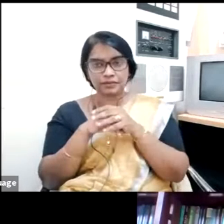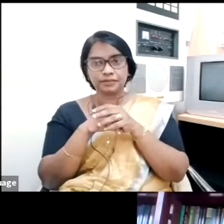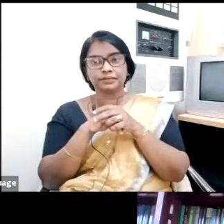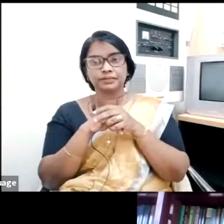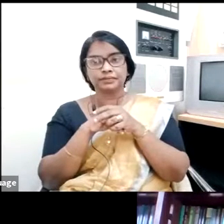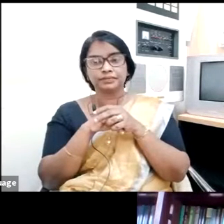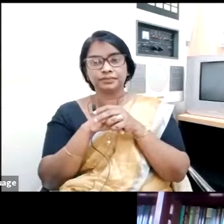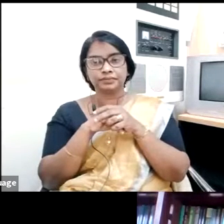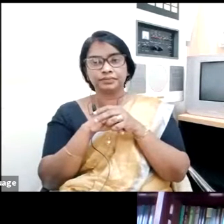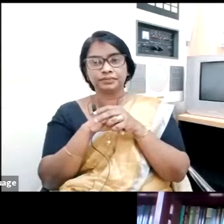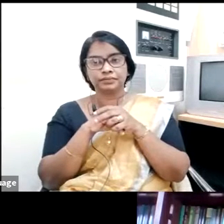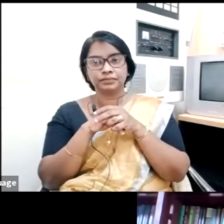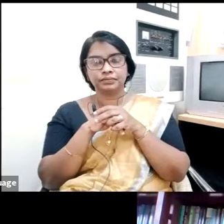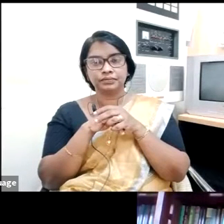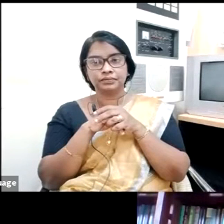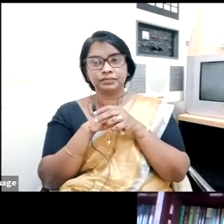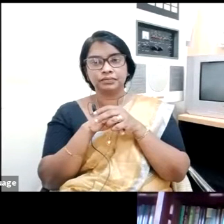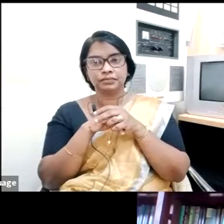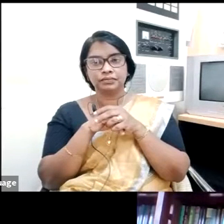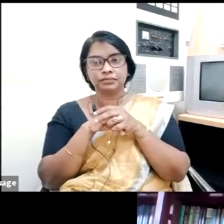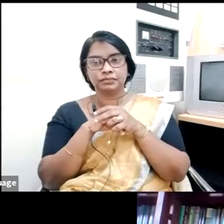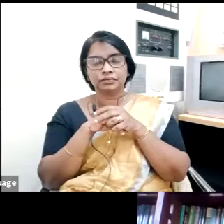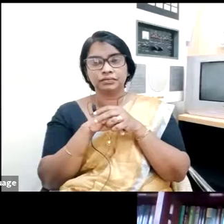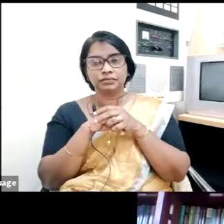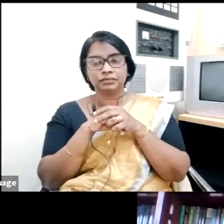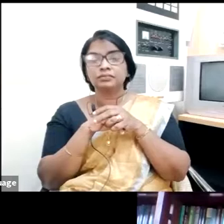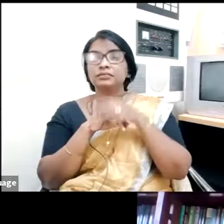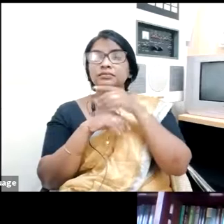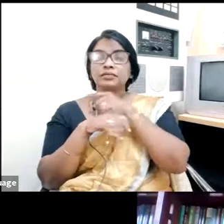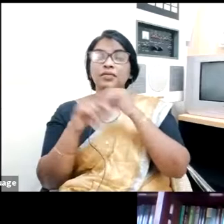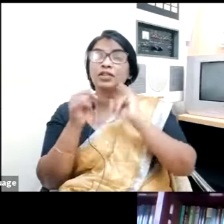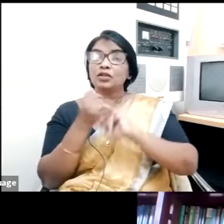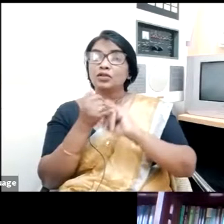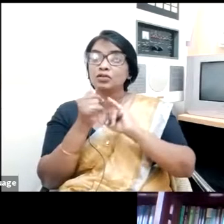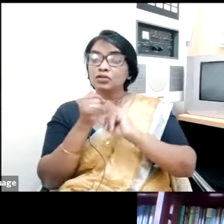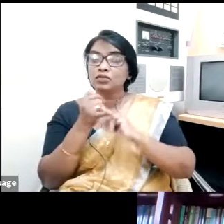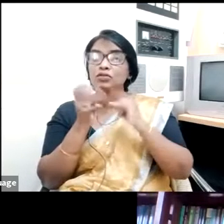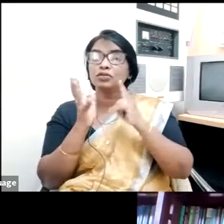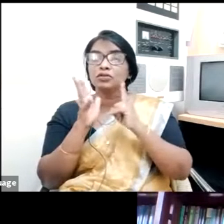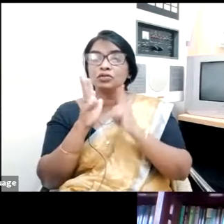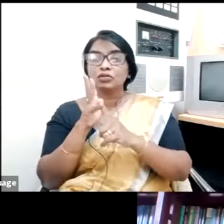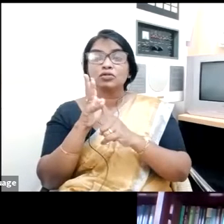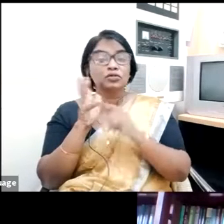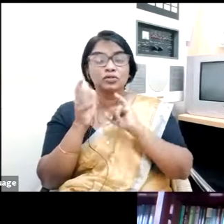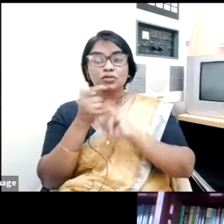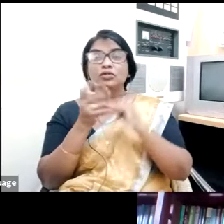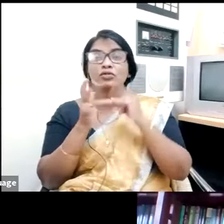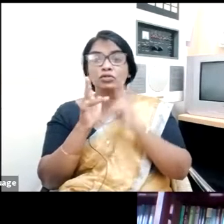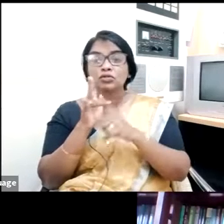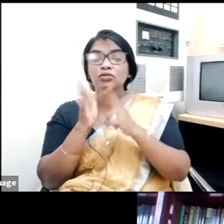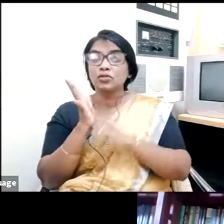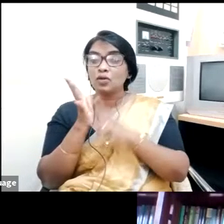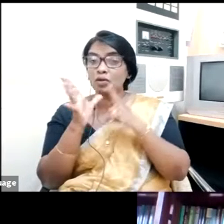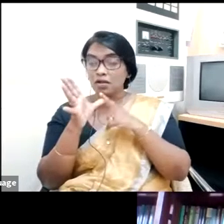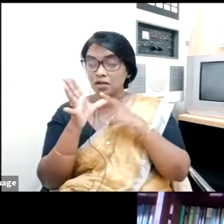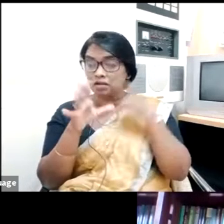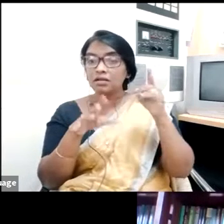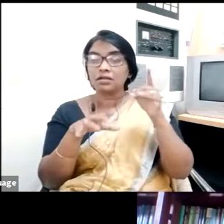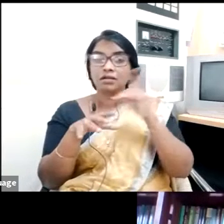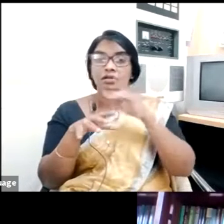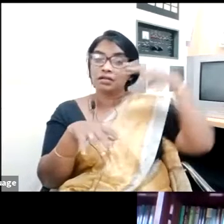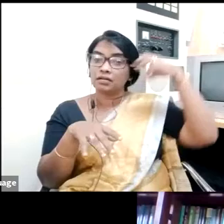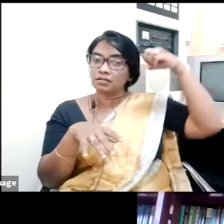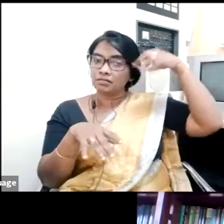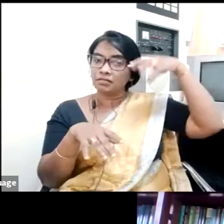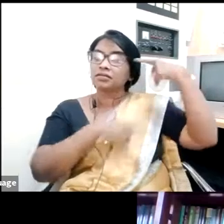solar energy or renewable energy, we were the first plantation company to go into renewable energy or solar